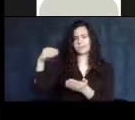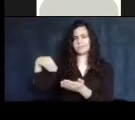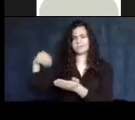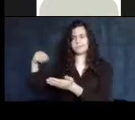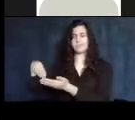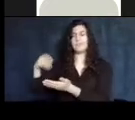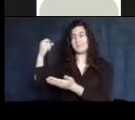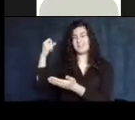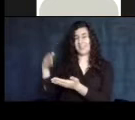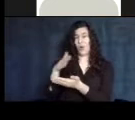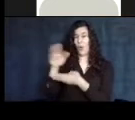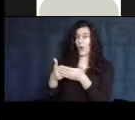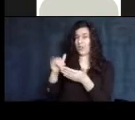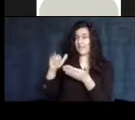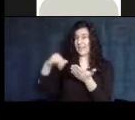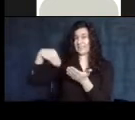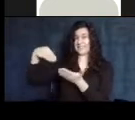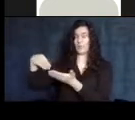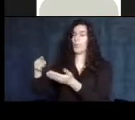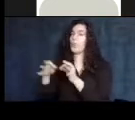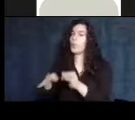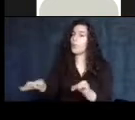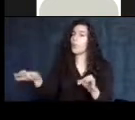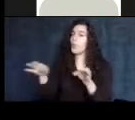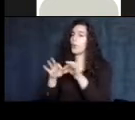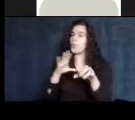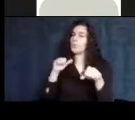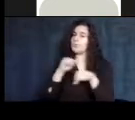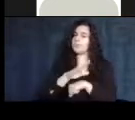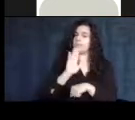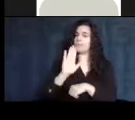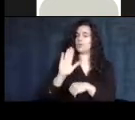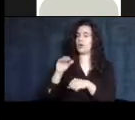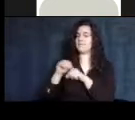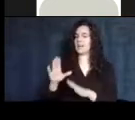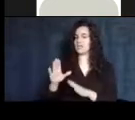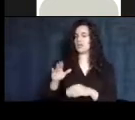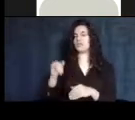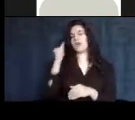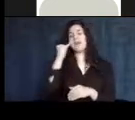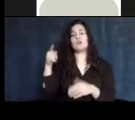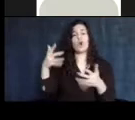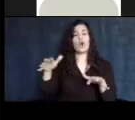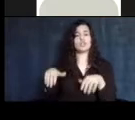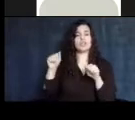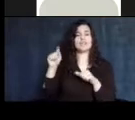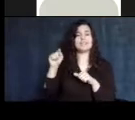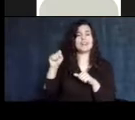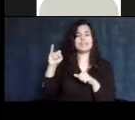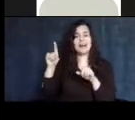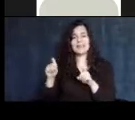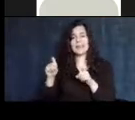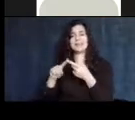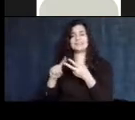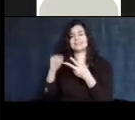academic advisor. So if you've taken the TSI or if you have AP credit, please make sure you list